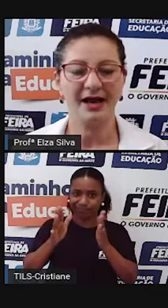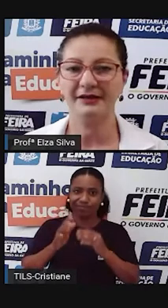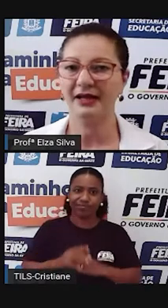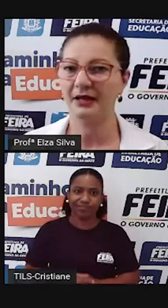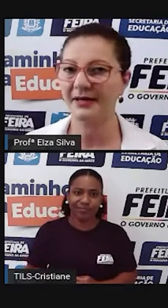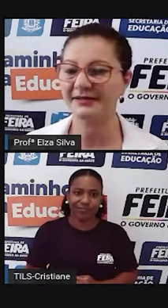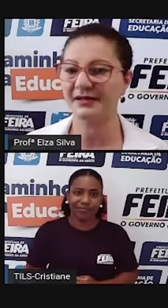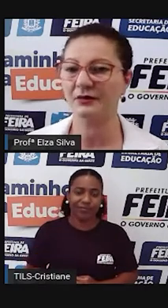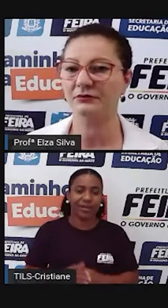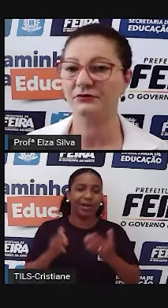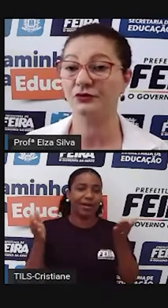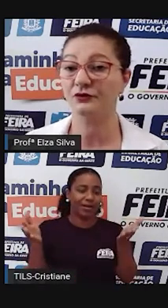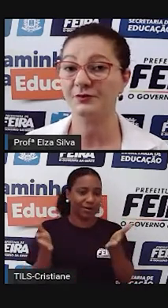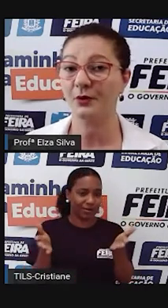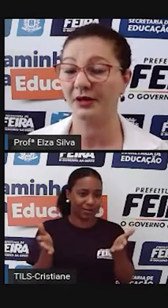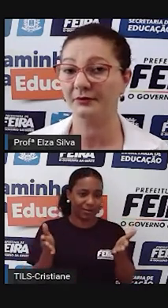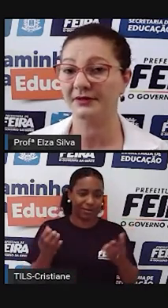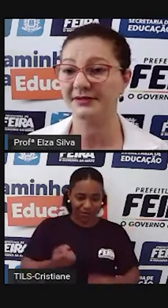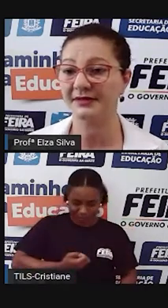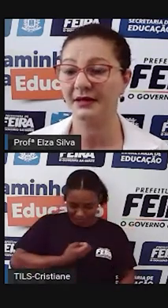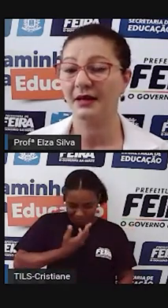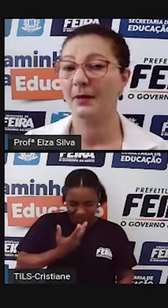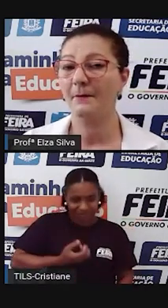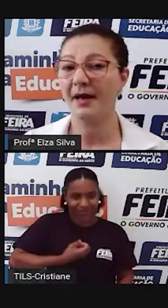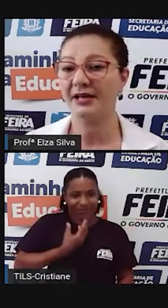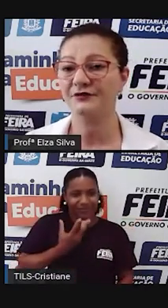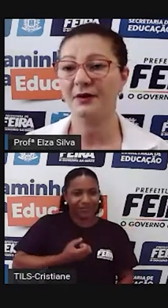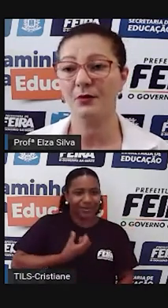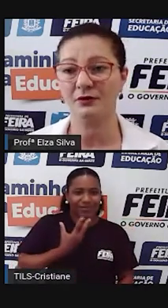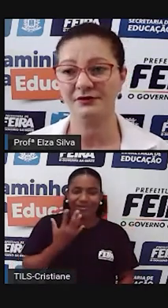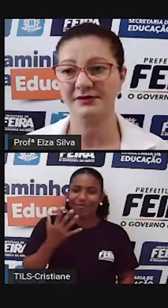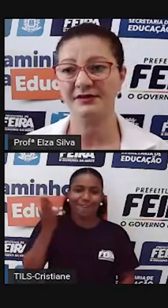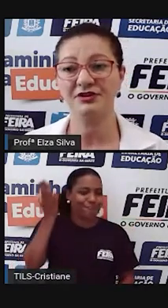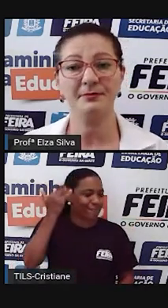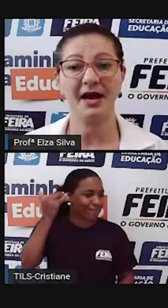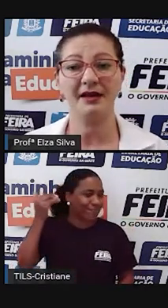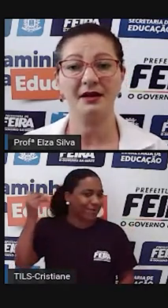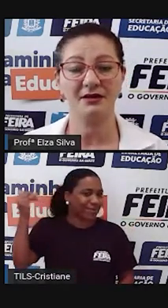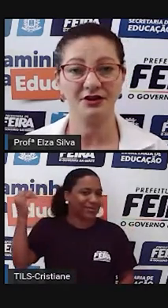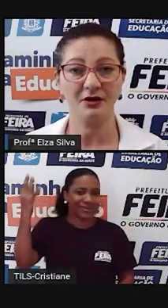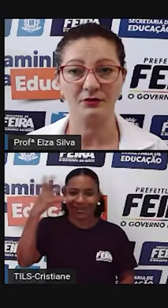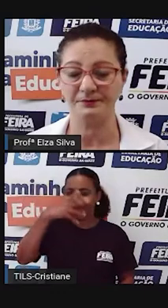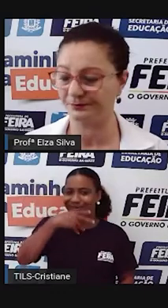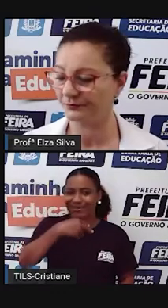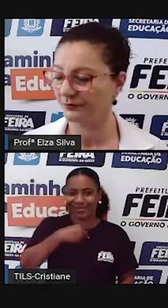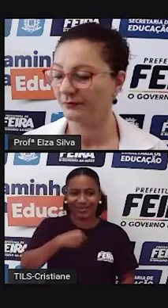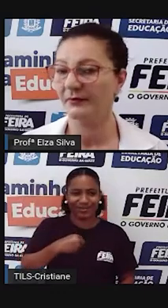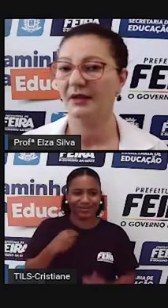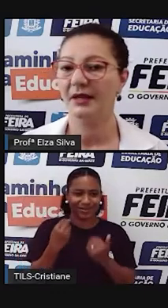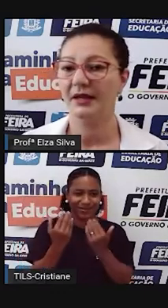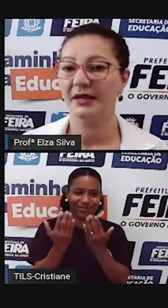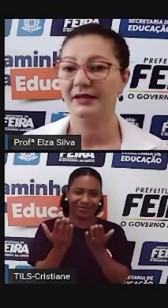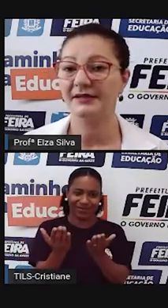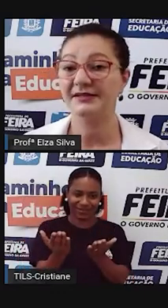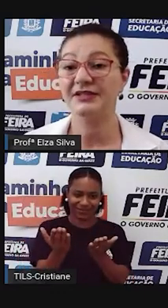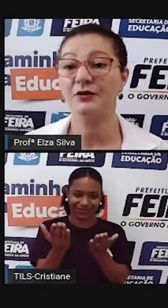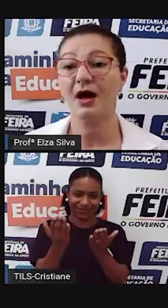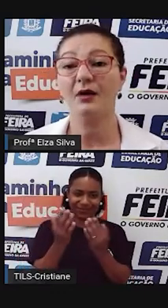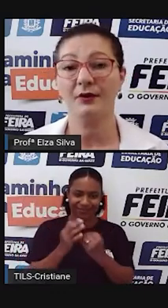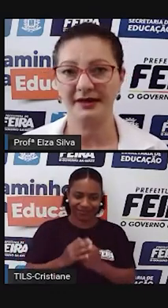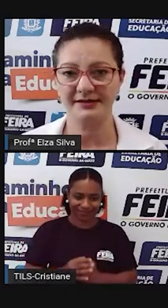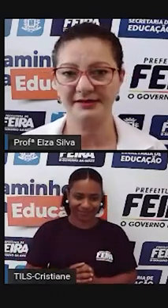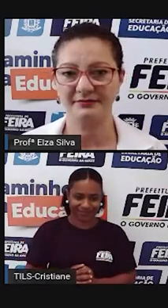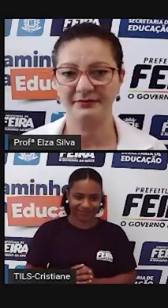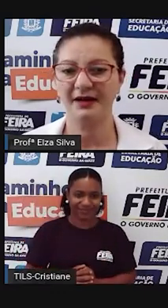ouvir a declamação de um dos poemas mais famosos de Maya Angelou.